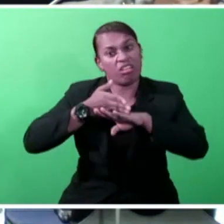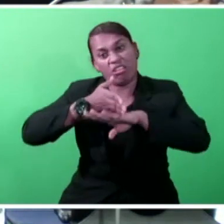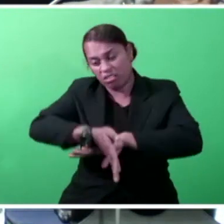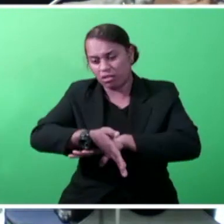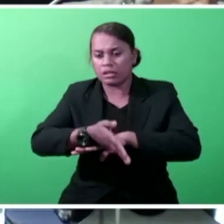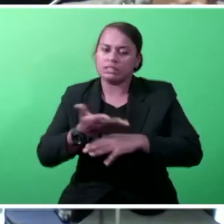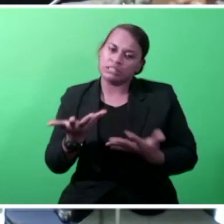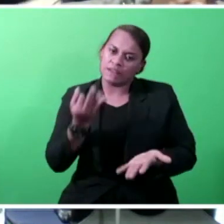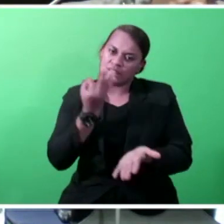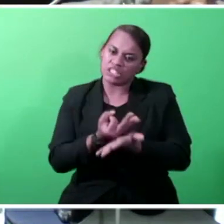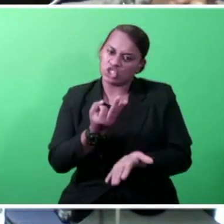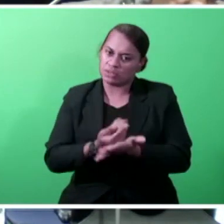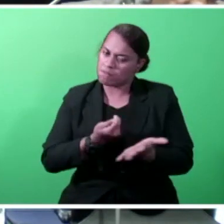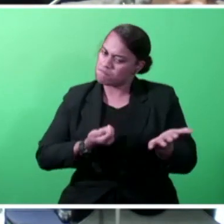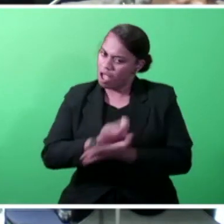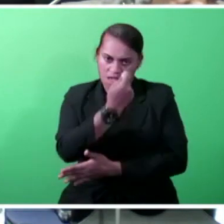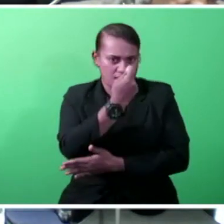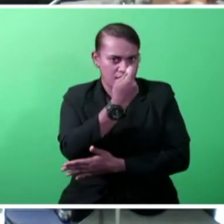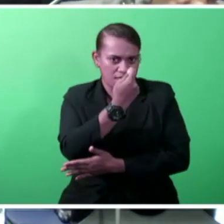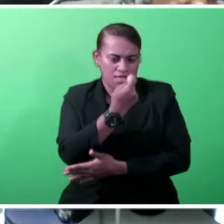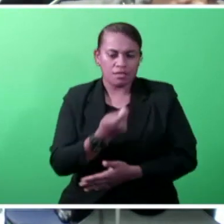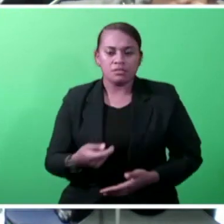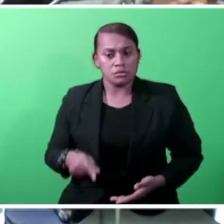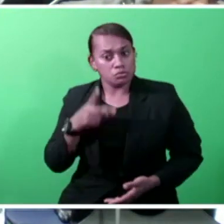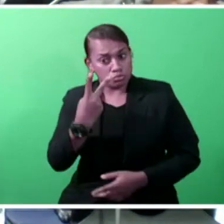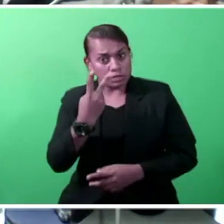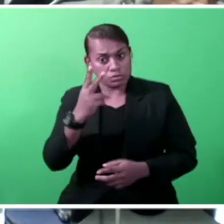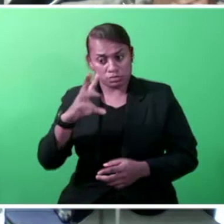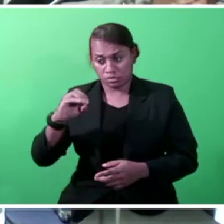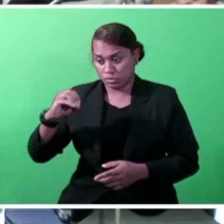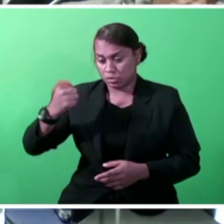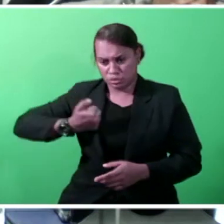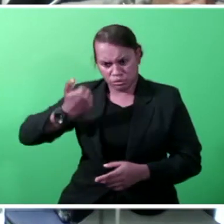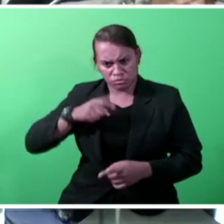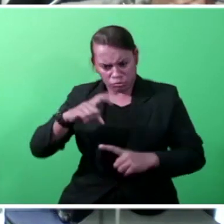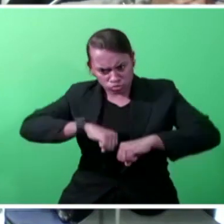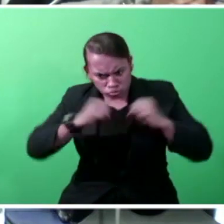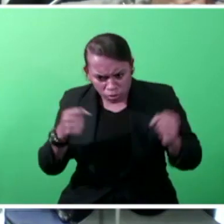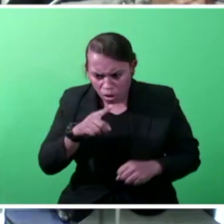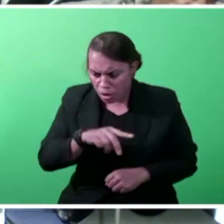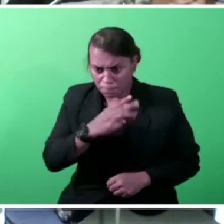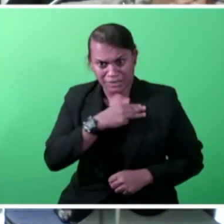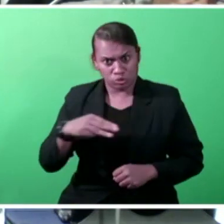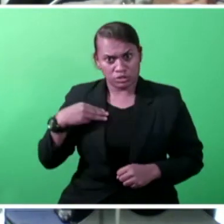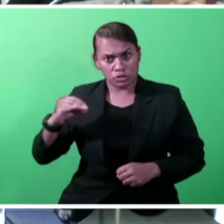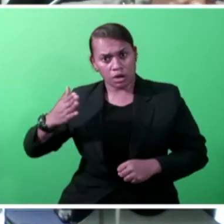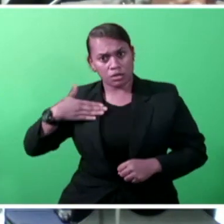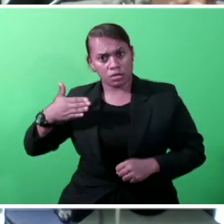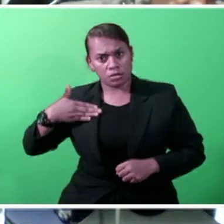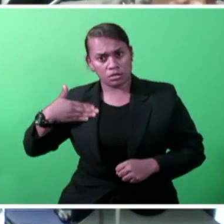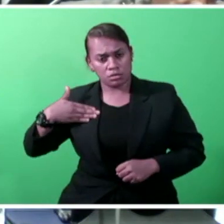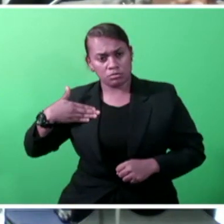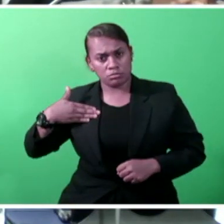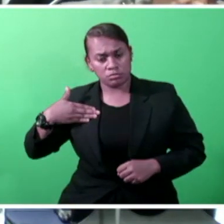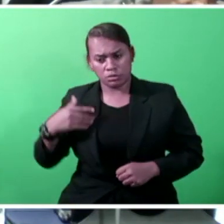actually applicable. Interestingly enough, in 2016, when the Ministry of Health, through its